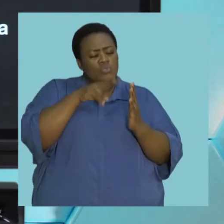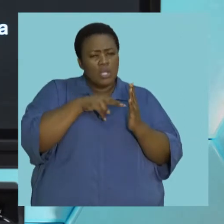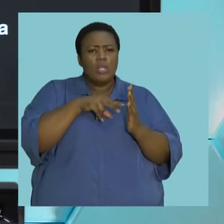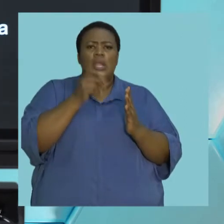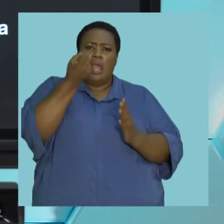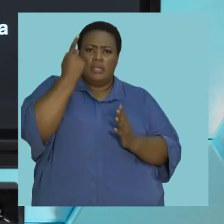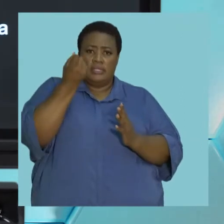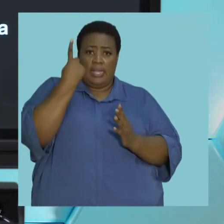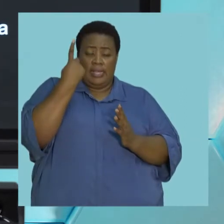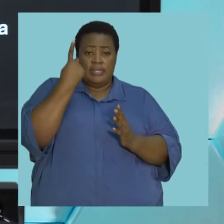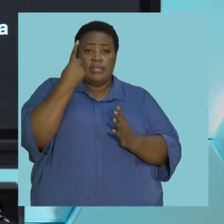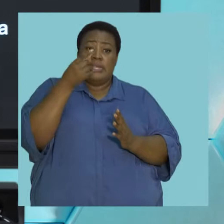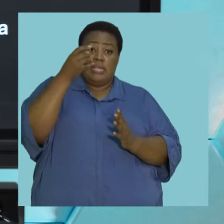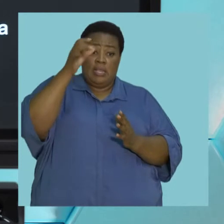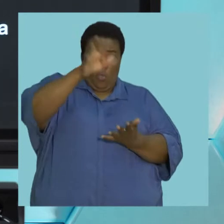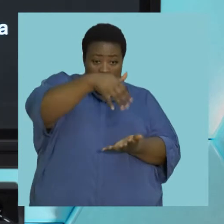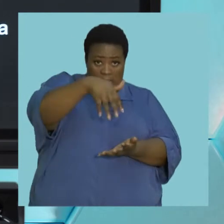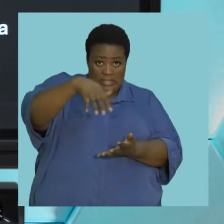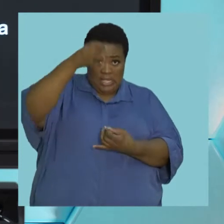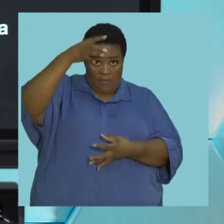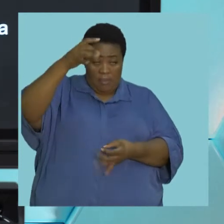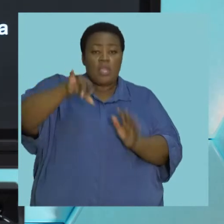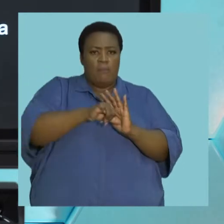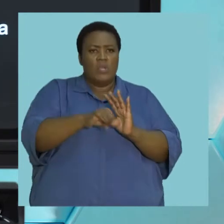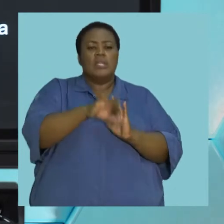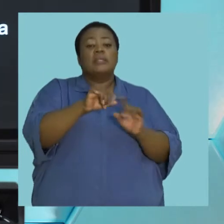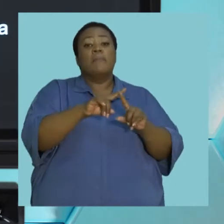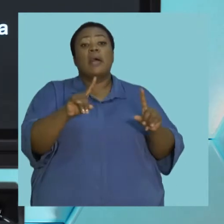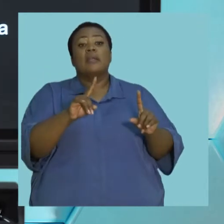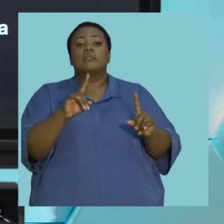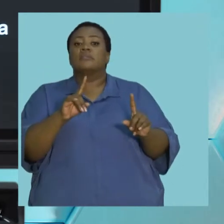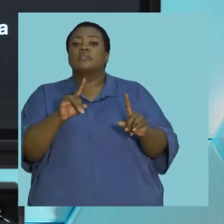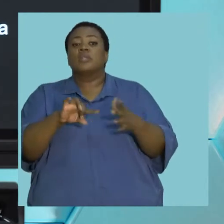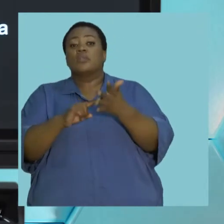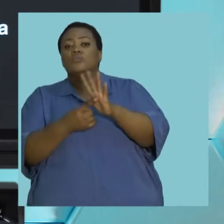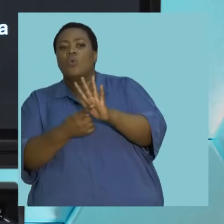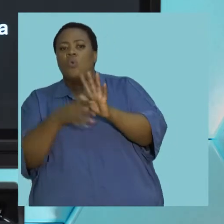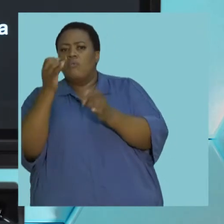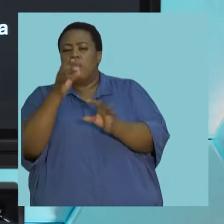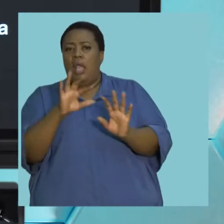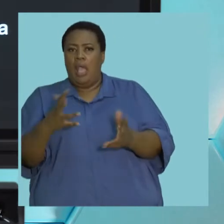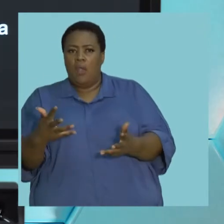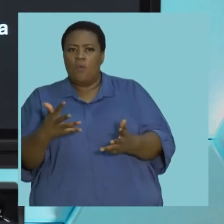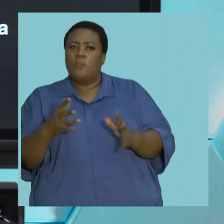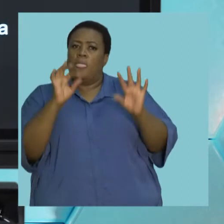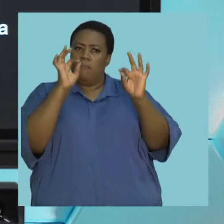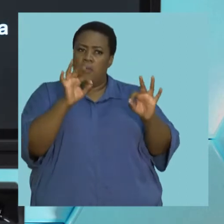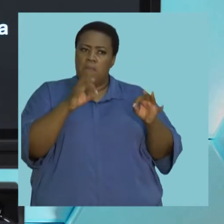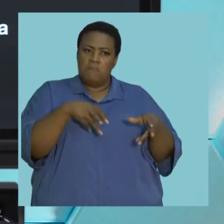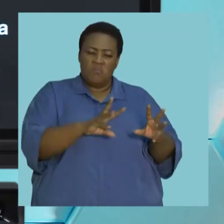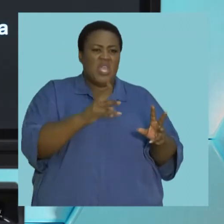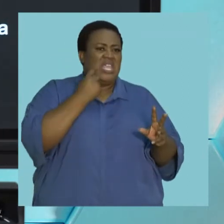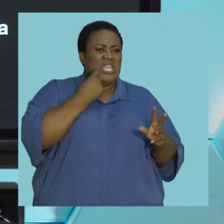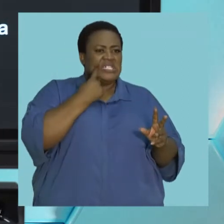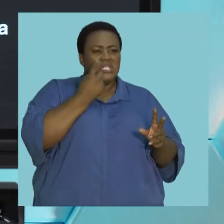to understand. So collecting the information is important, but presenting that information in a manner that's